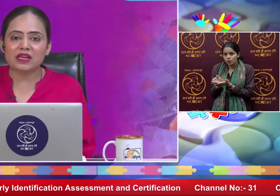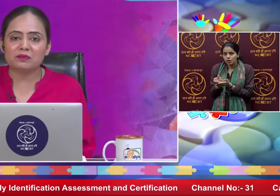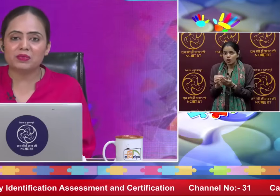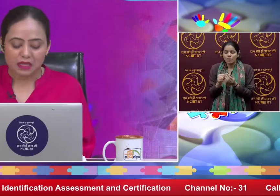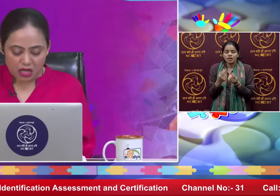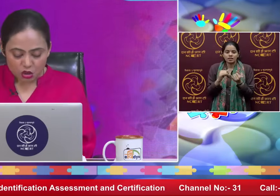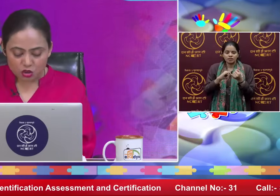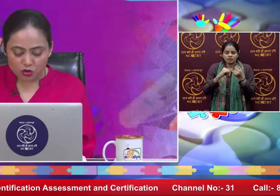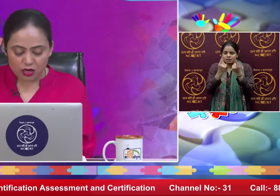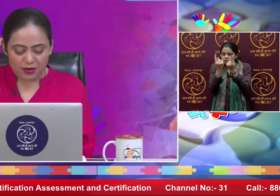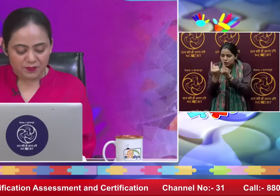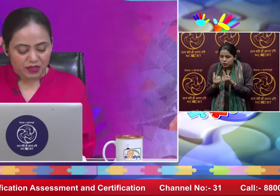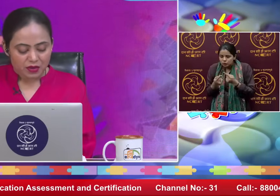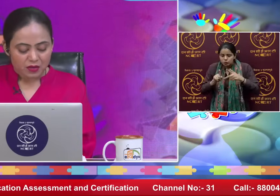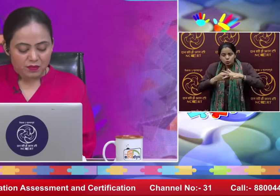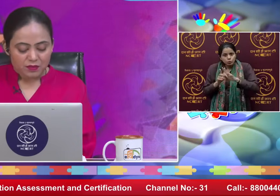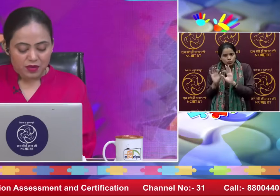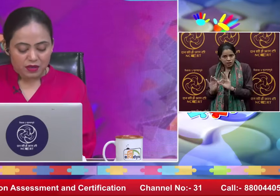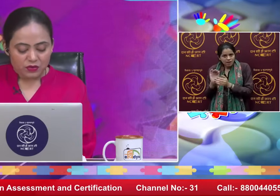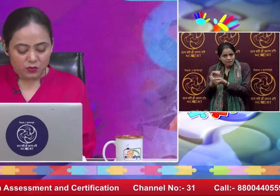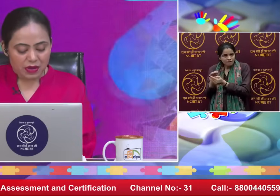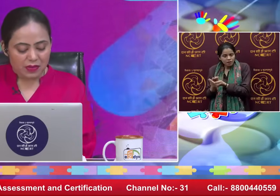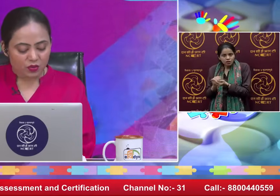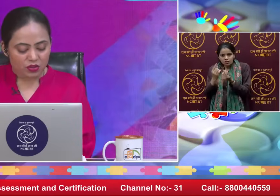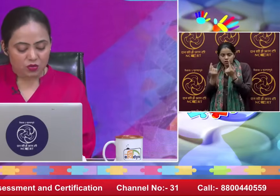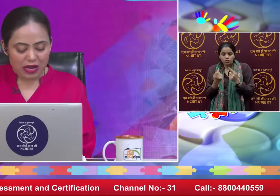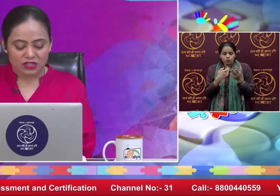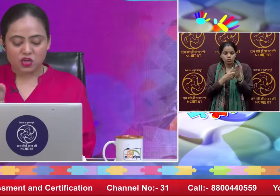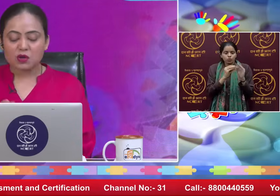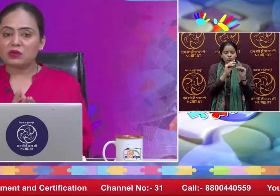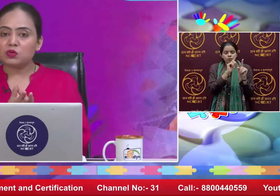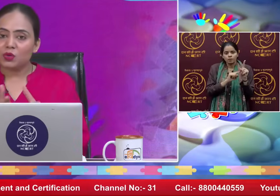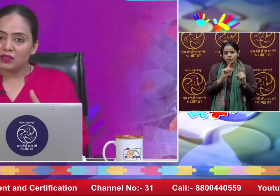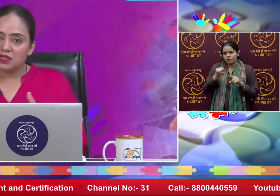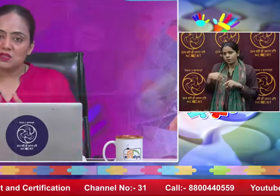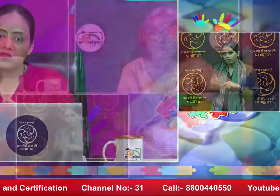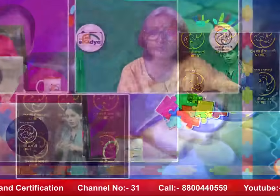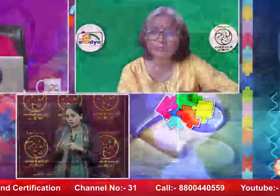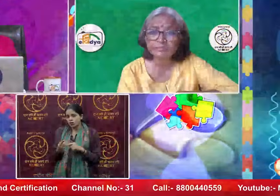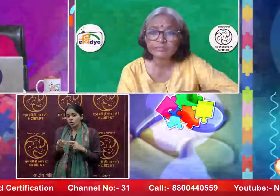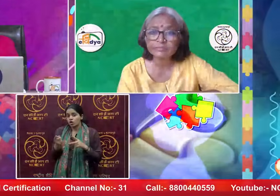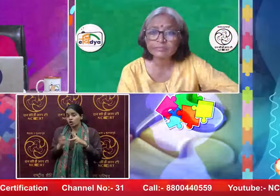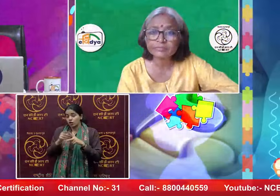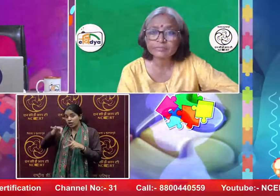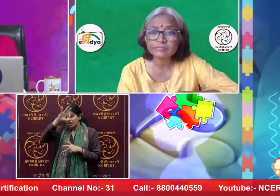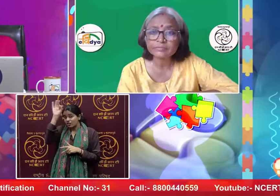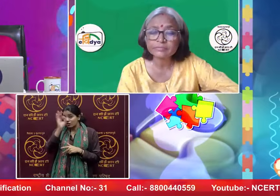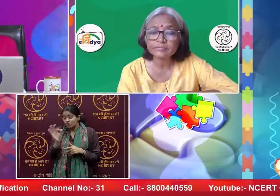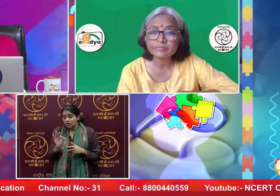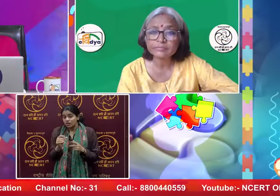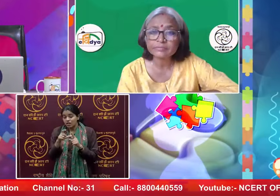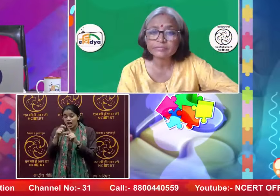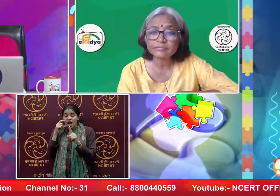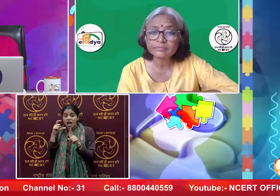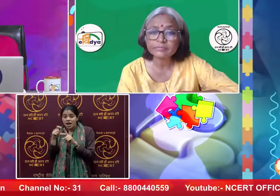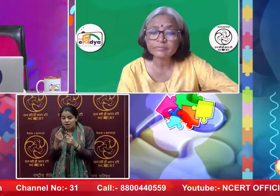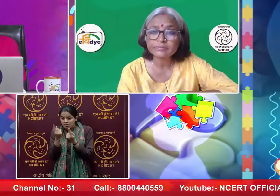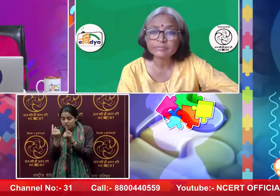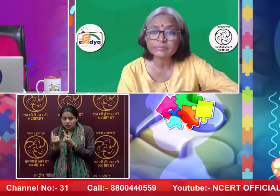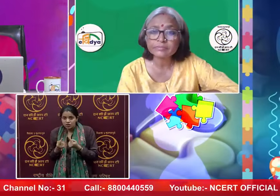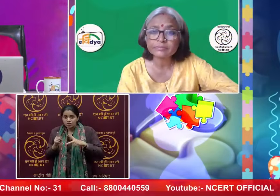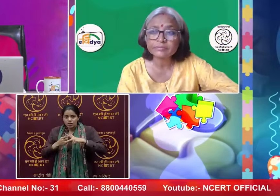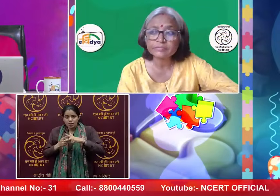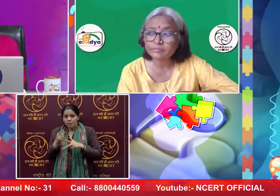tools available. So Ruby ma'am, I want to ask you about all these intervention strategies and the screening tools that are available, because